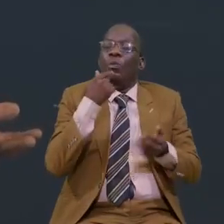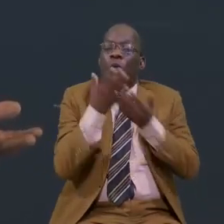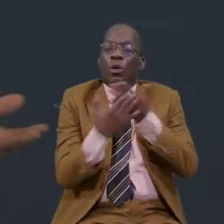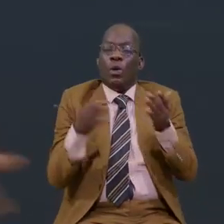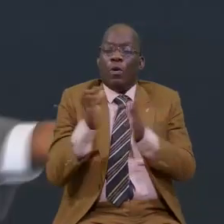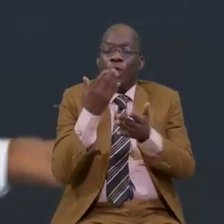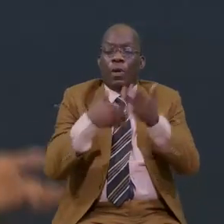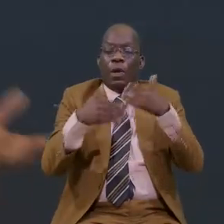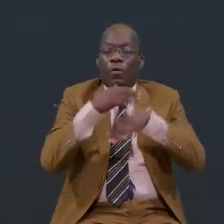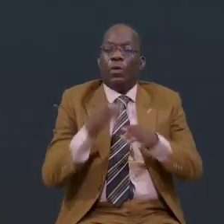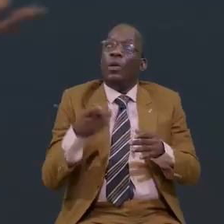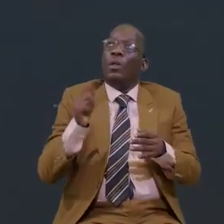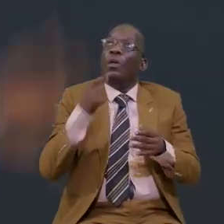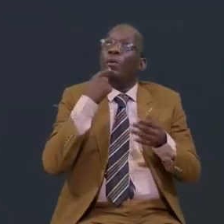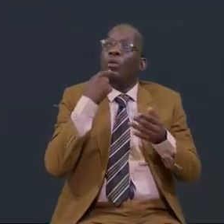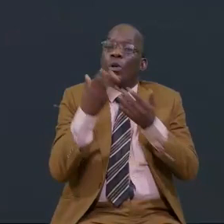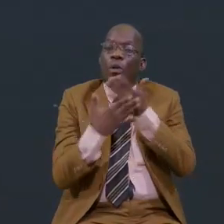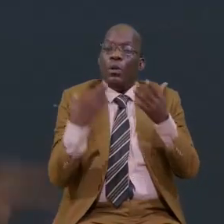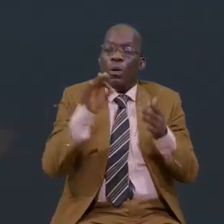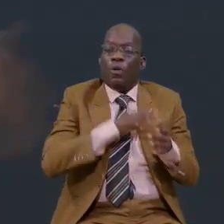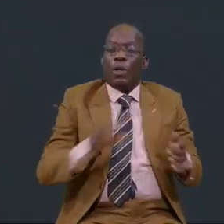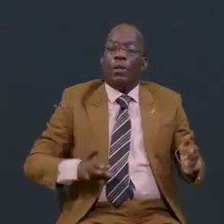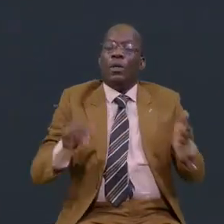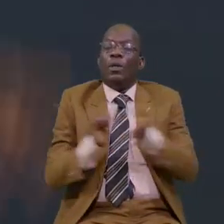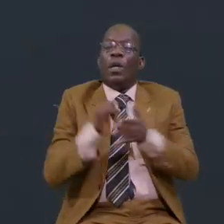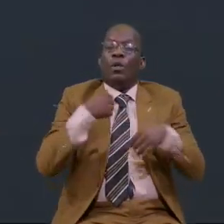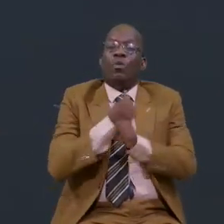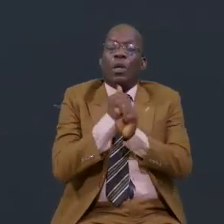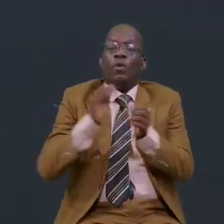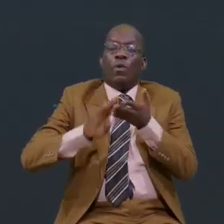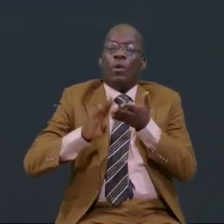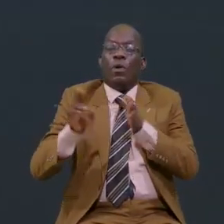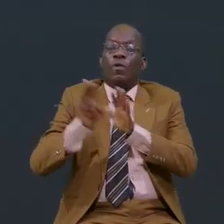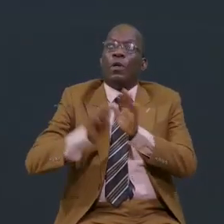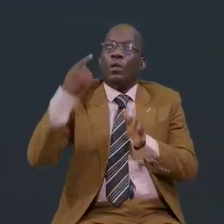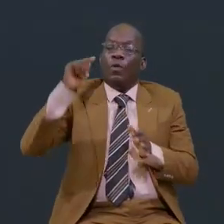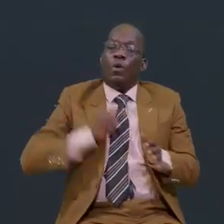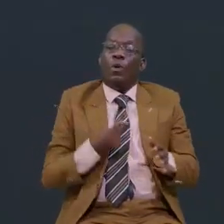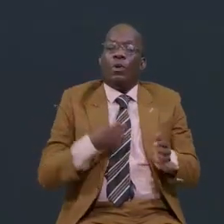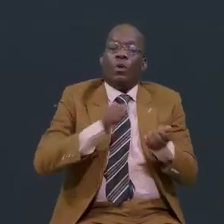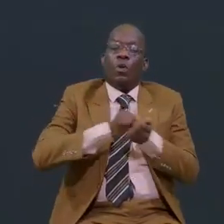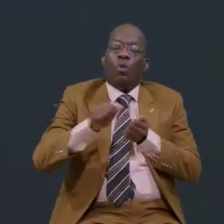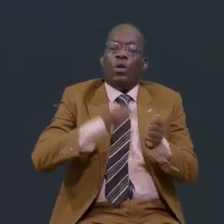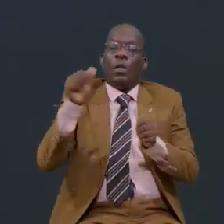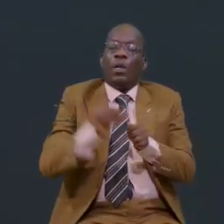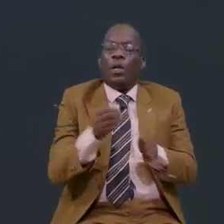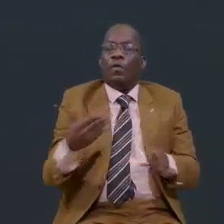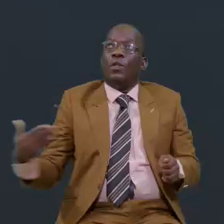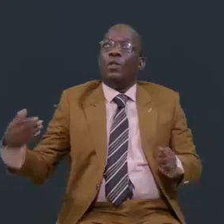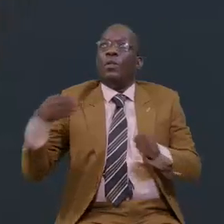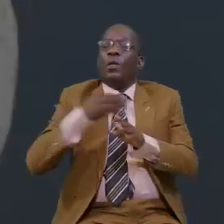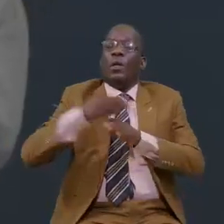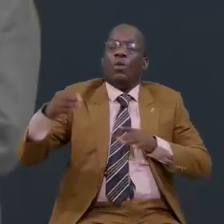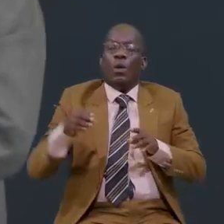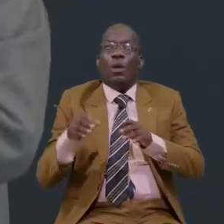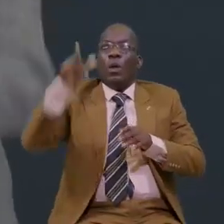Christ that makes, that has made atonement for us. It washes everything away, and God looks at you and says,